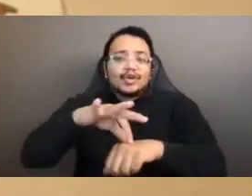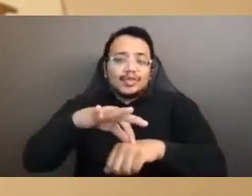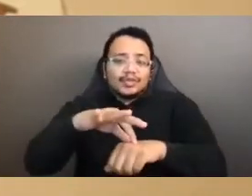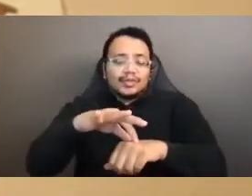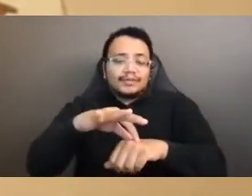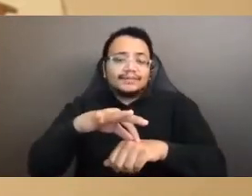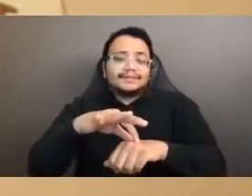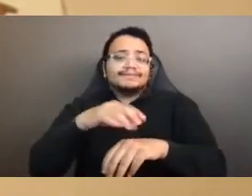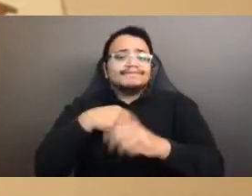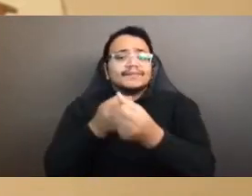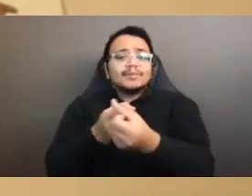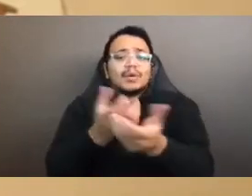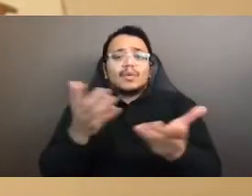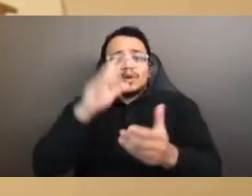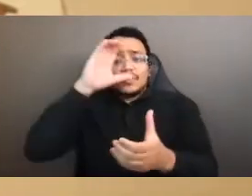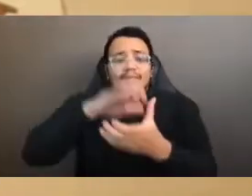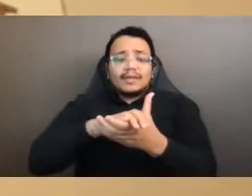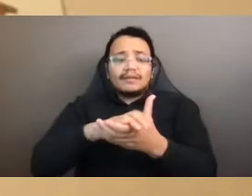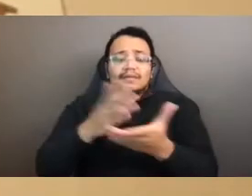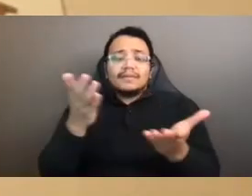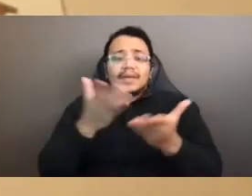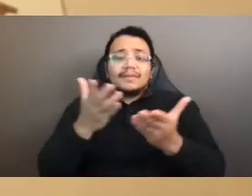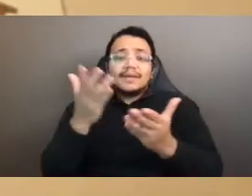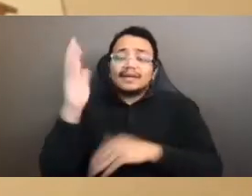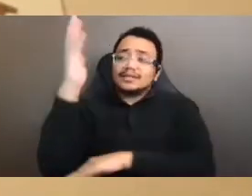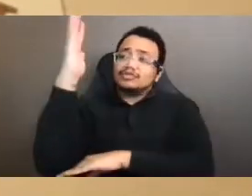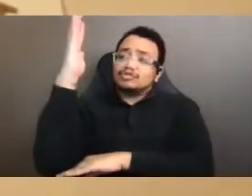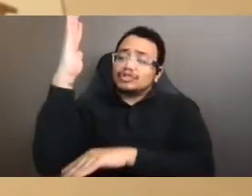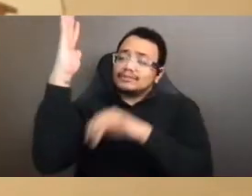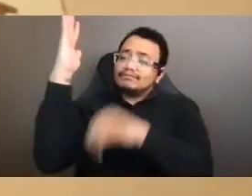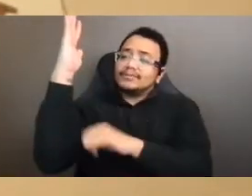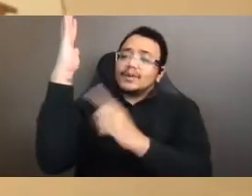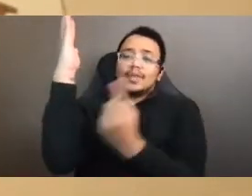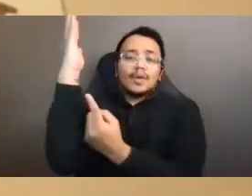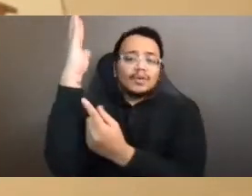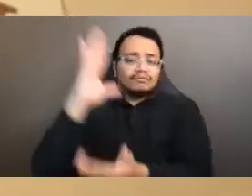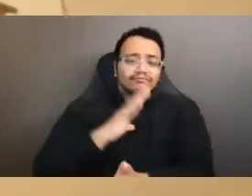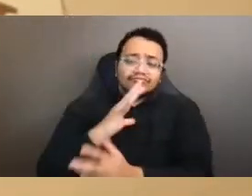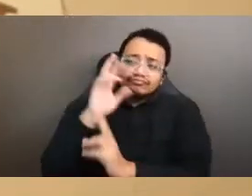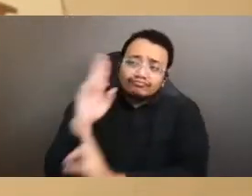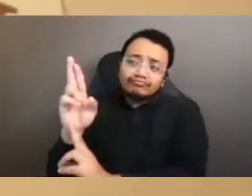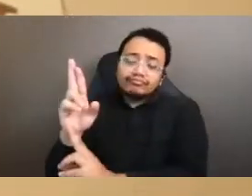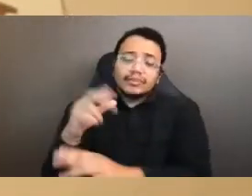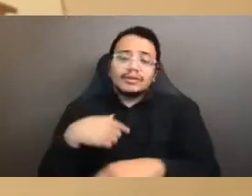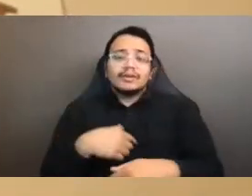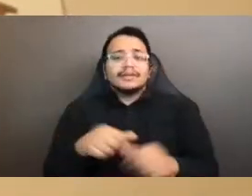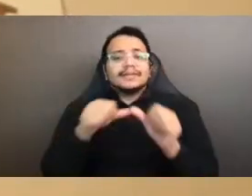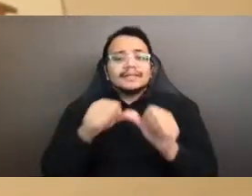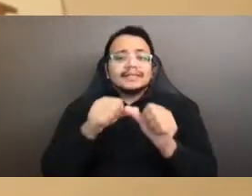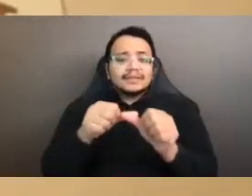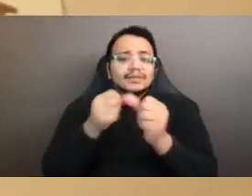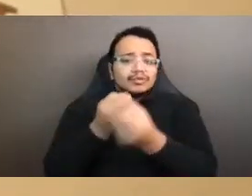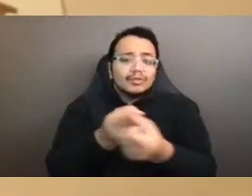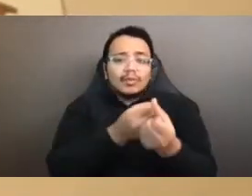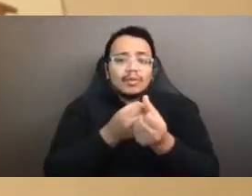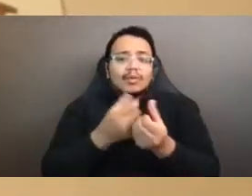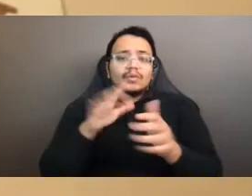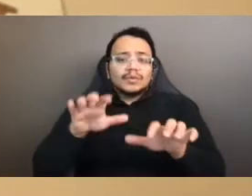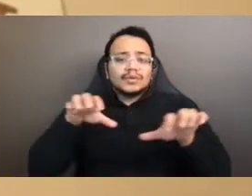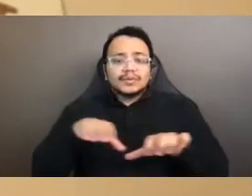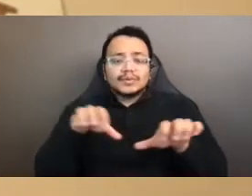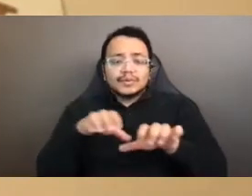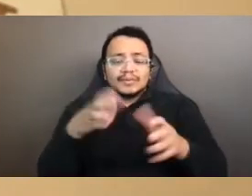believe, even if it's a tree that stands by itself. Hold on to what you must do, even if it's a long way from